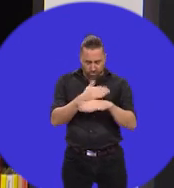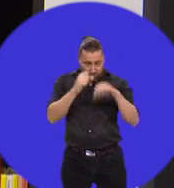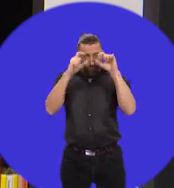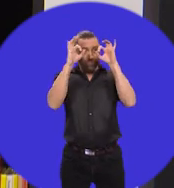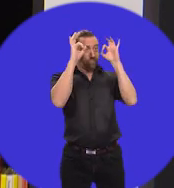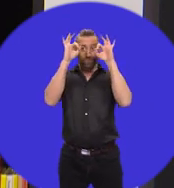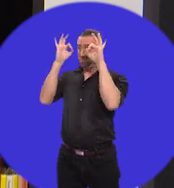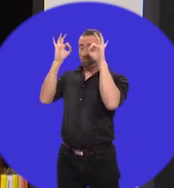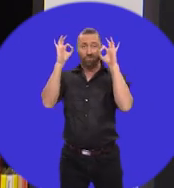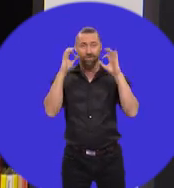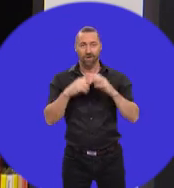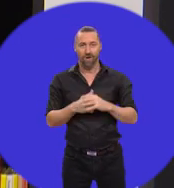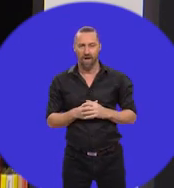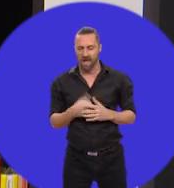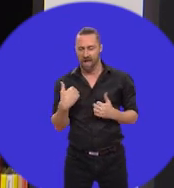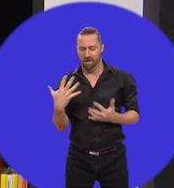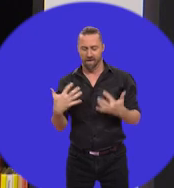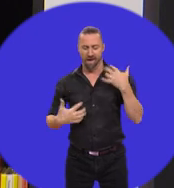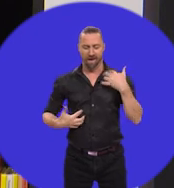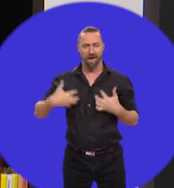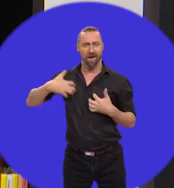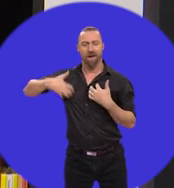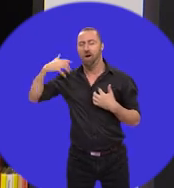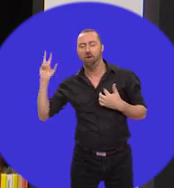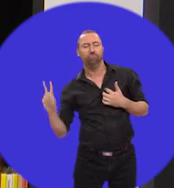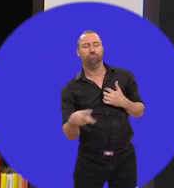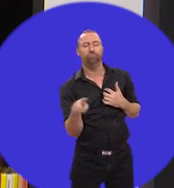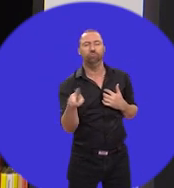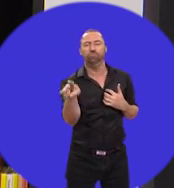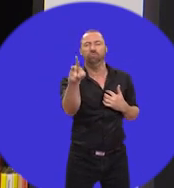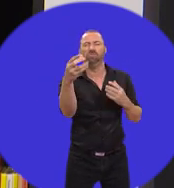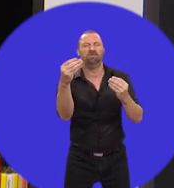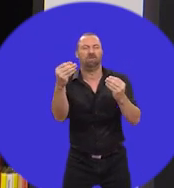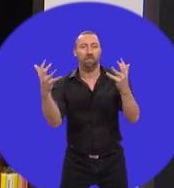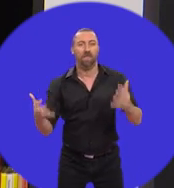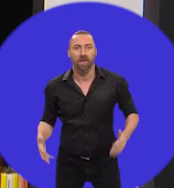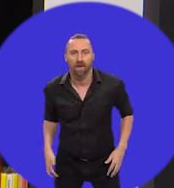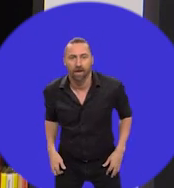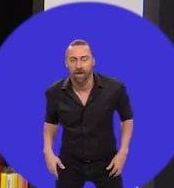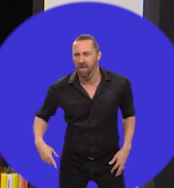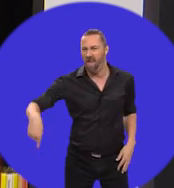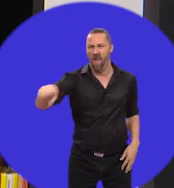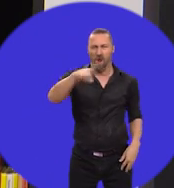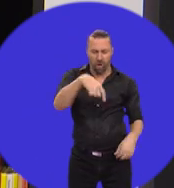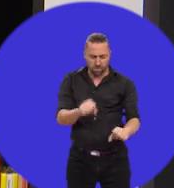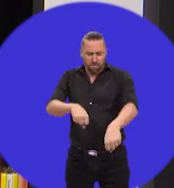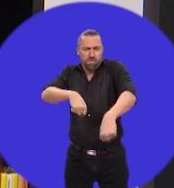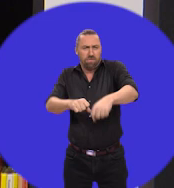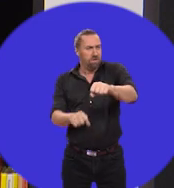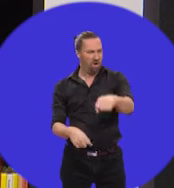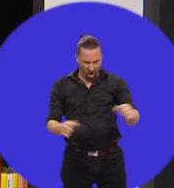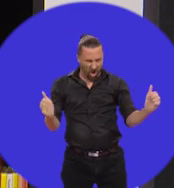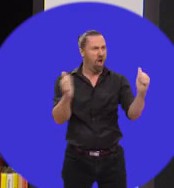bugged eyes. An adventure is just what our fish friend could need. The animals bellowing